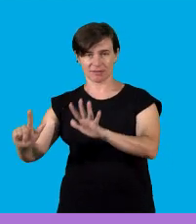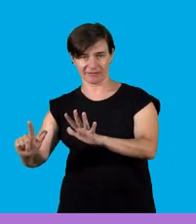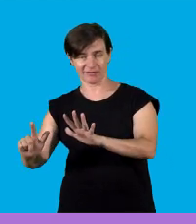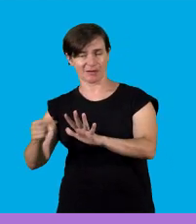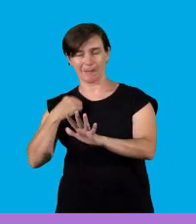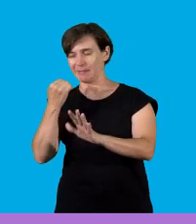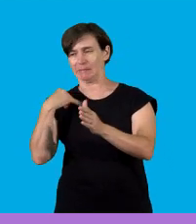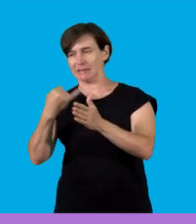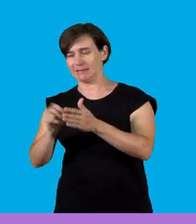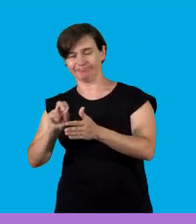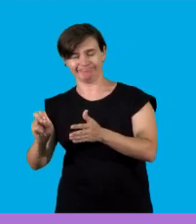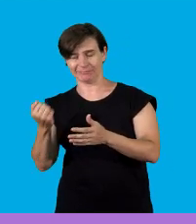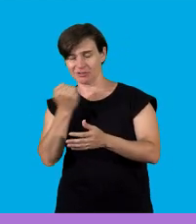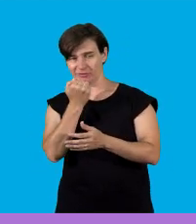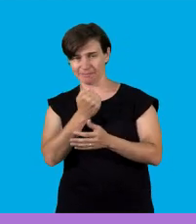1,190307. My apology for that.